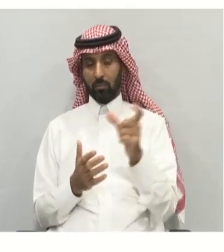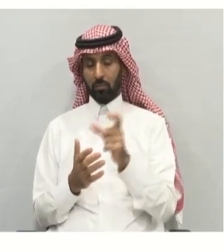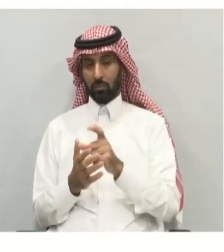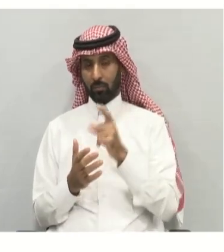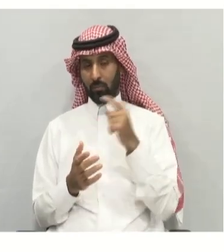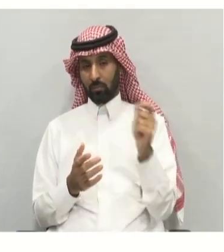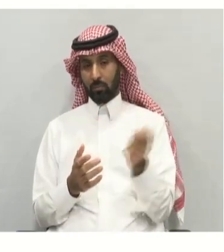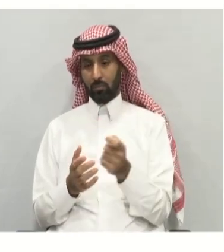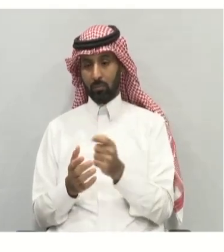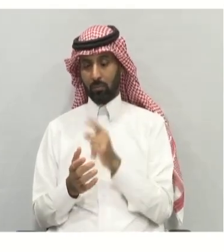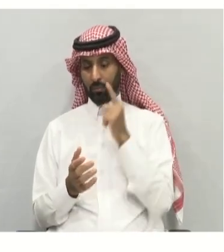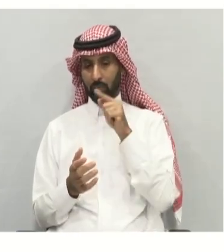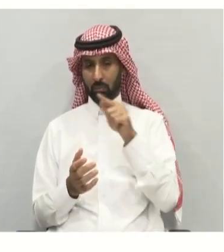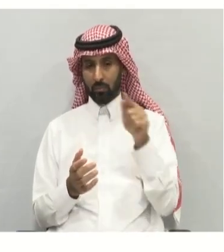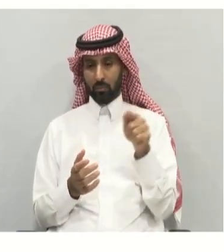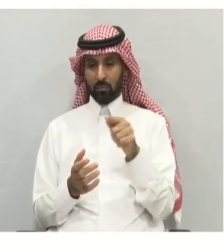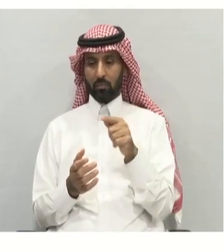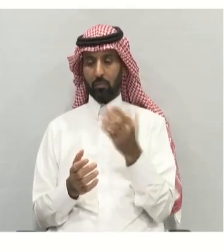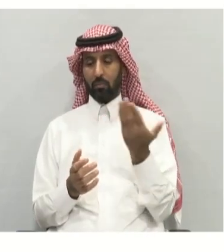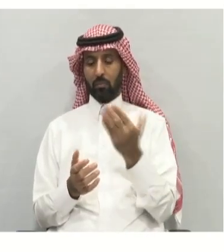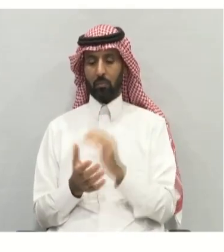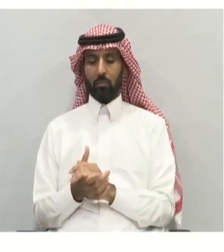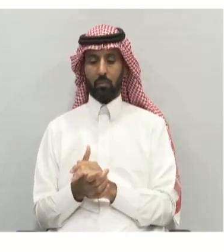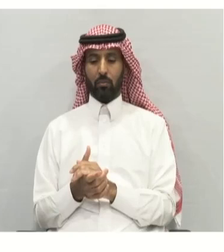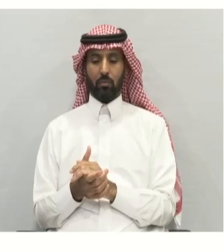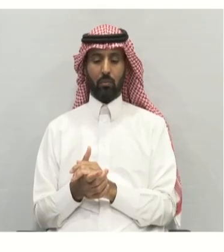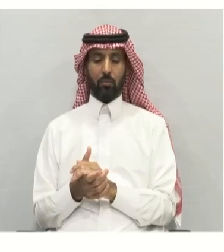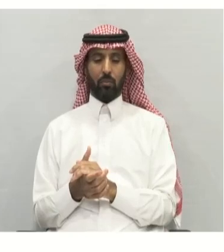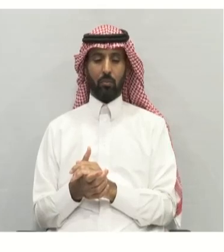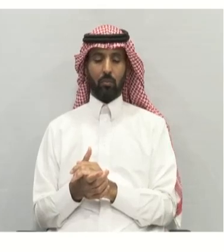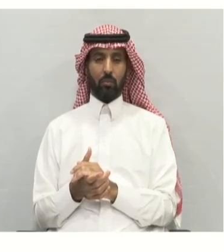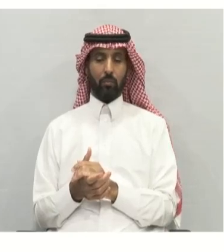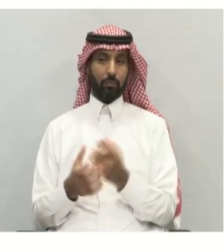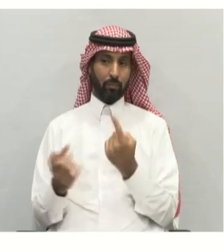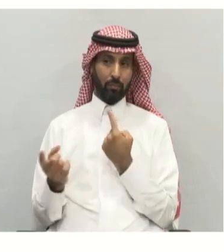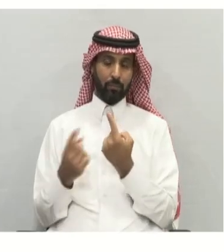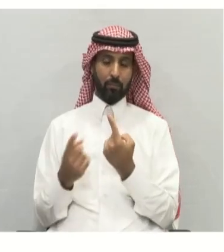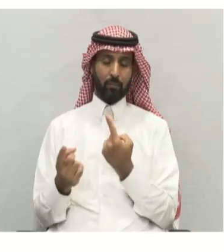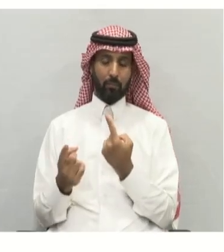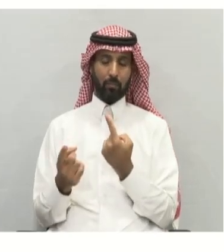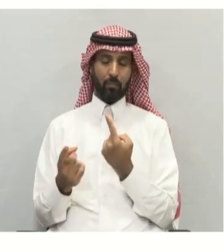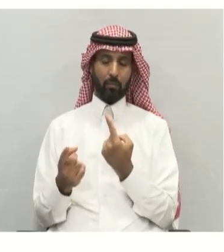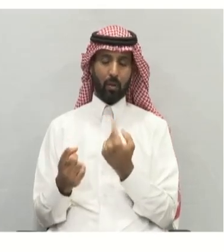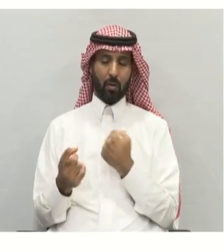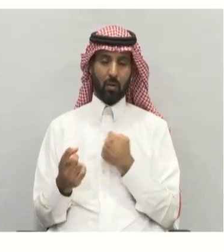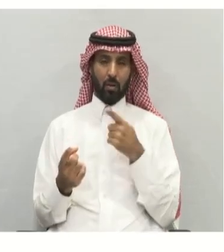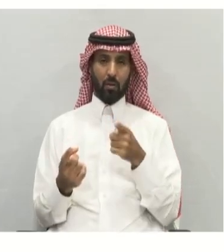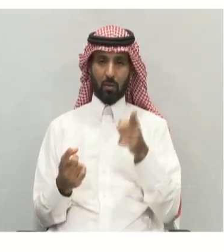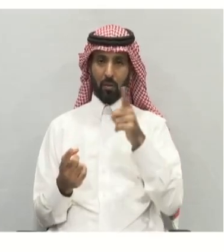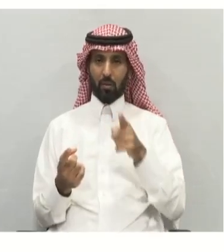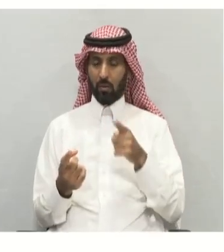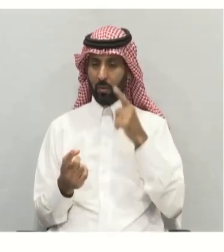highlighted from this reading text. Also, as a discussion, I ask you to